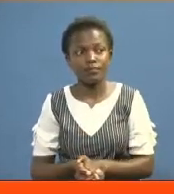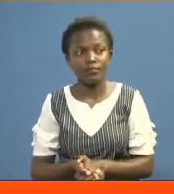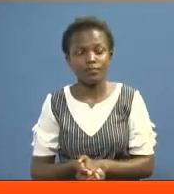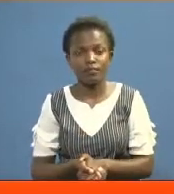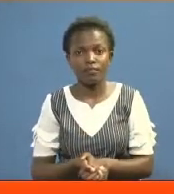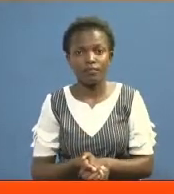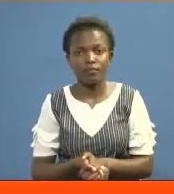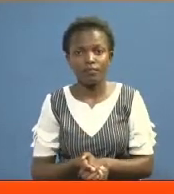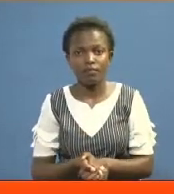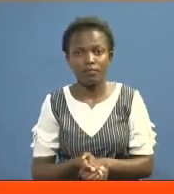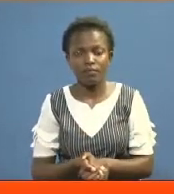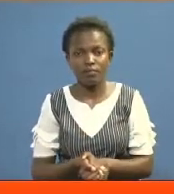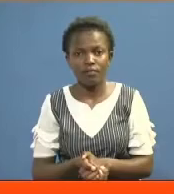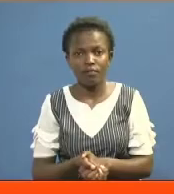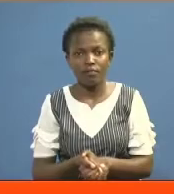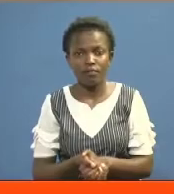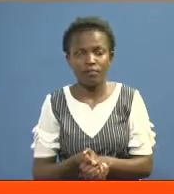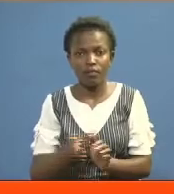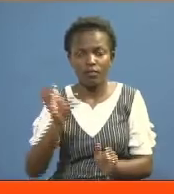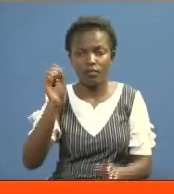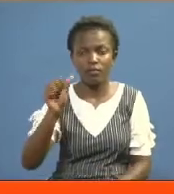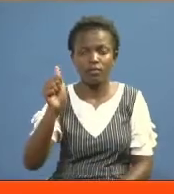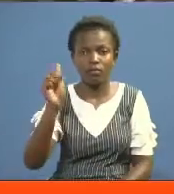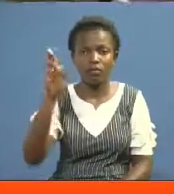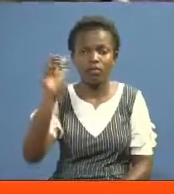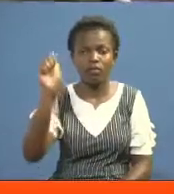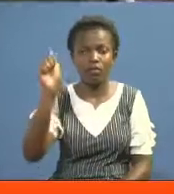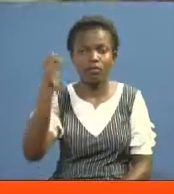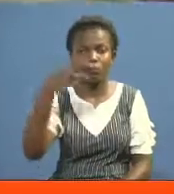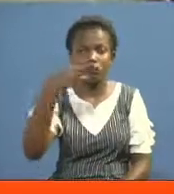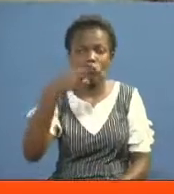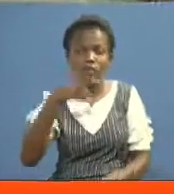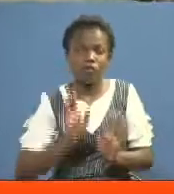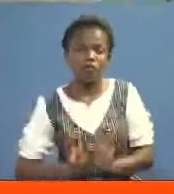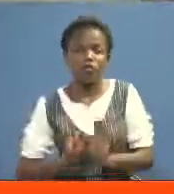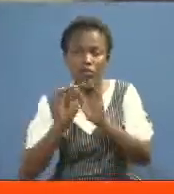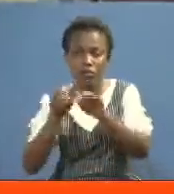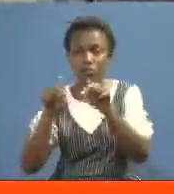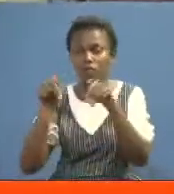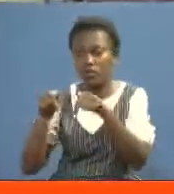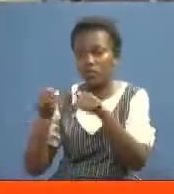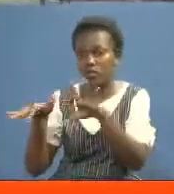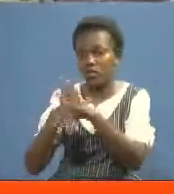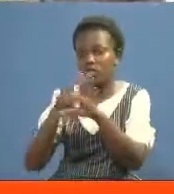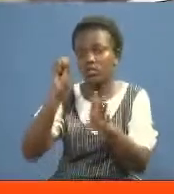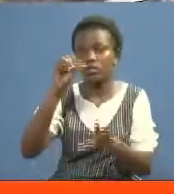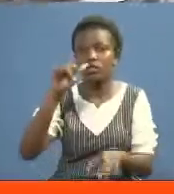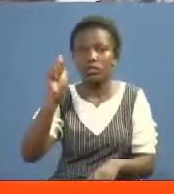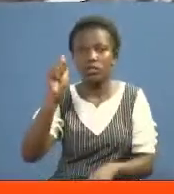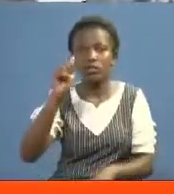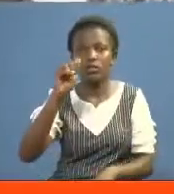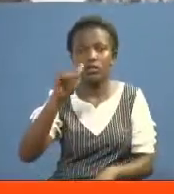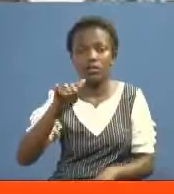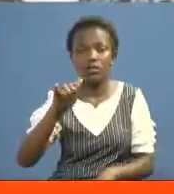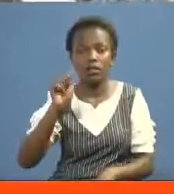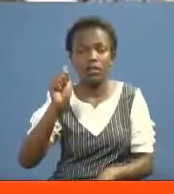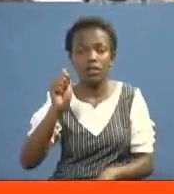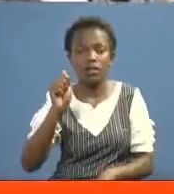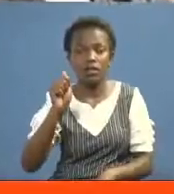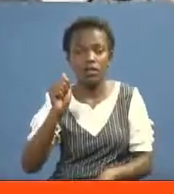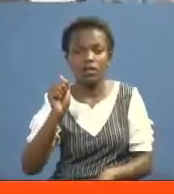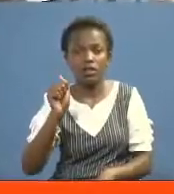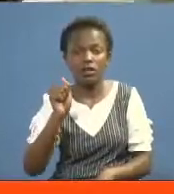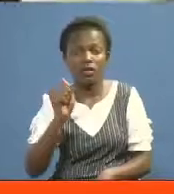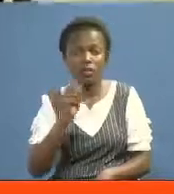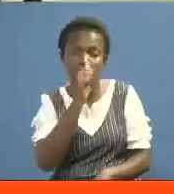Barack Obama's dearest grandmother was laid to rest today at her home in Kogelo Village, Seya County, in a private ceremony that was only